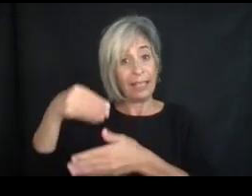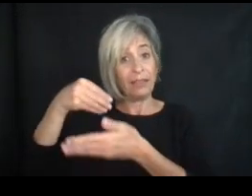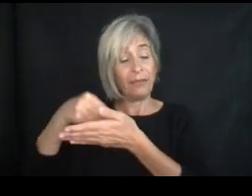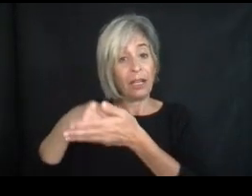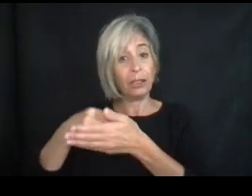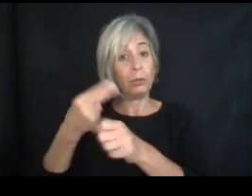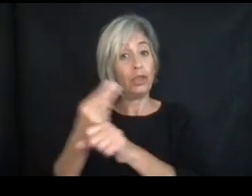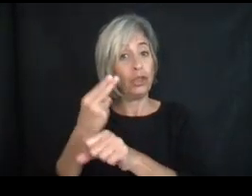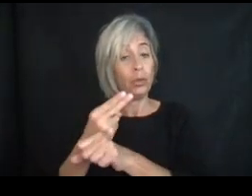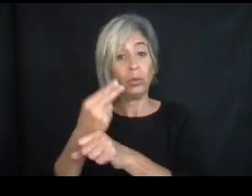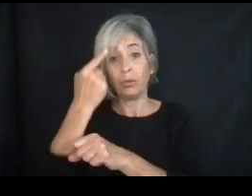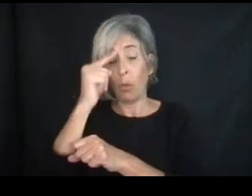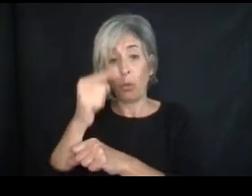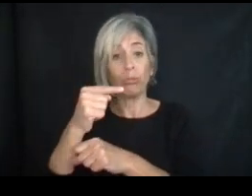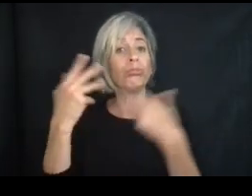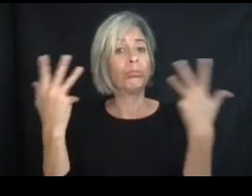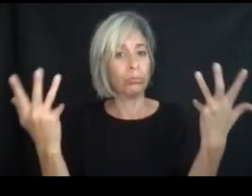used for